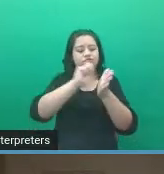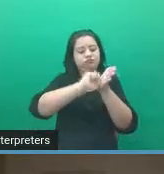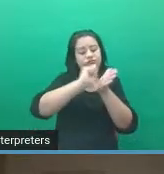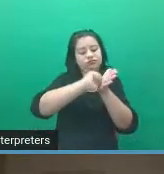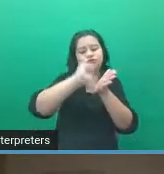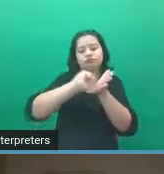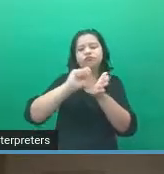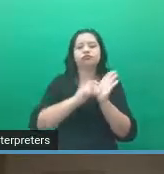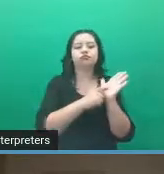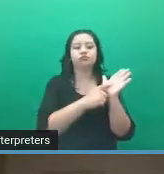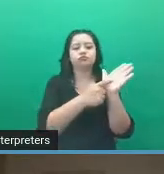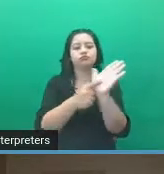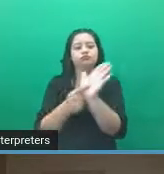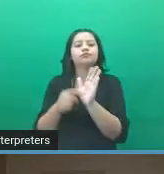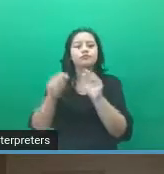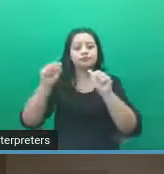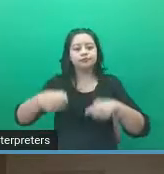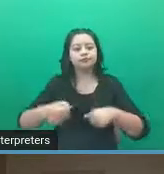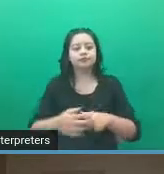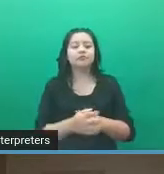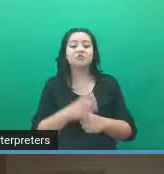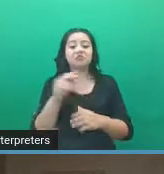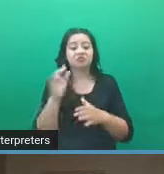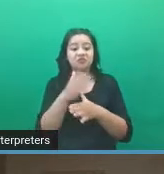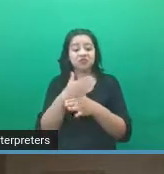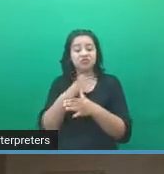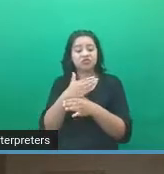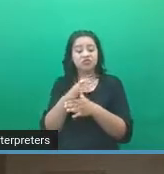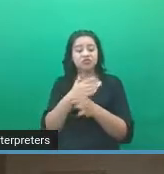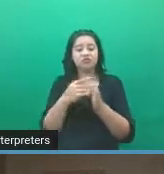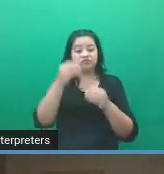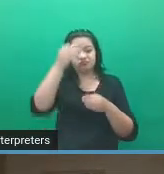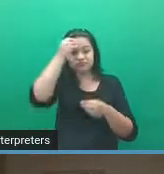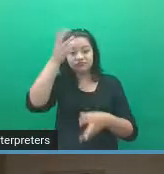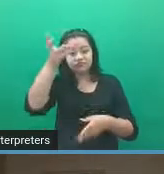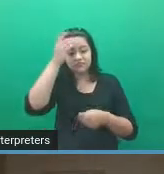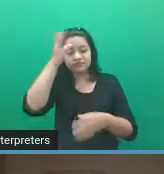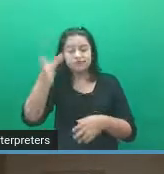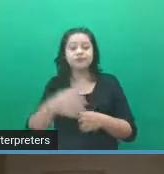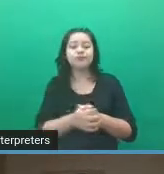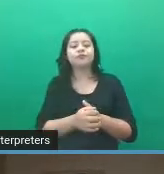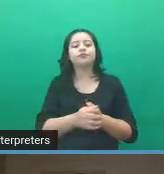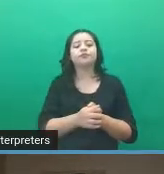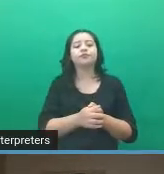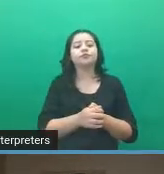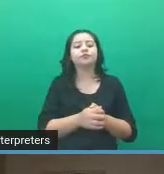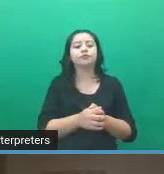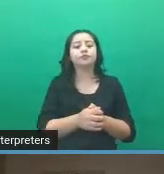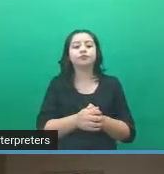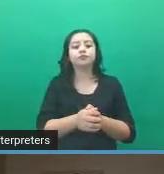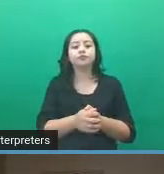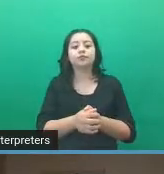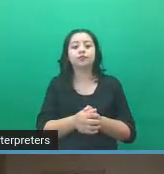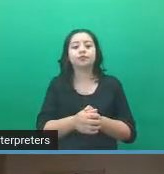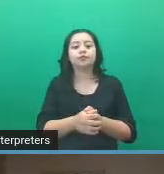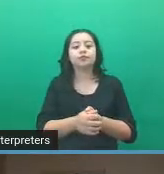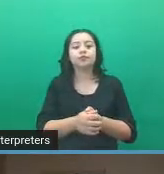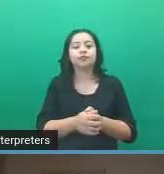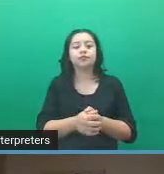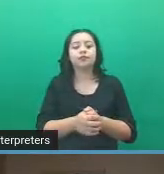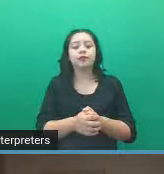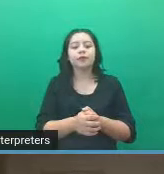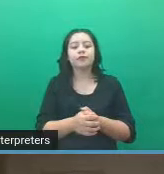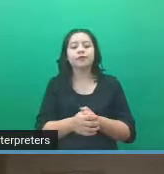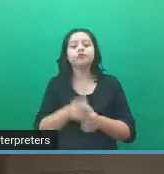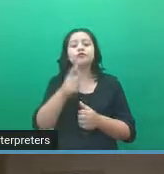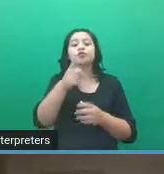should allow adequate cloud file sharing, syncing across devices. The whiteboard should have the ability to share,